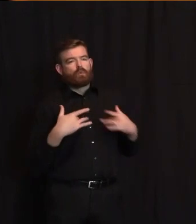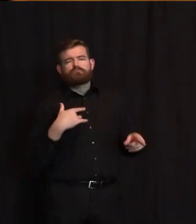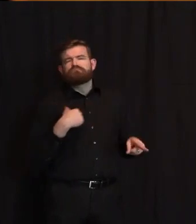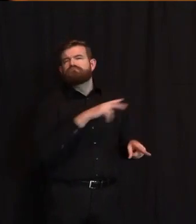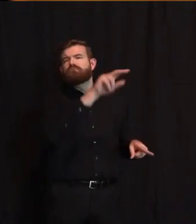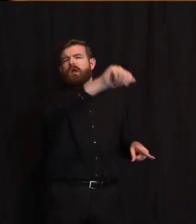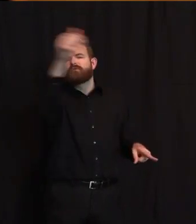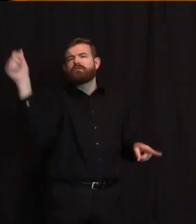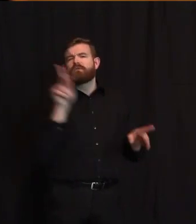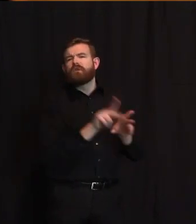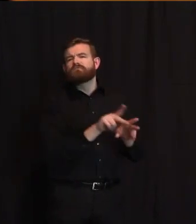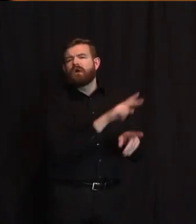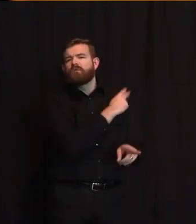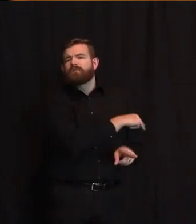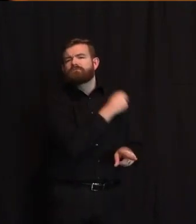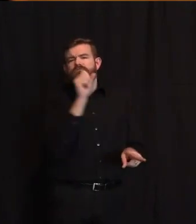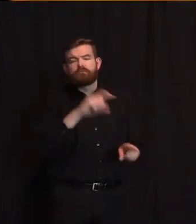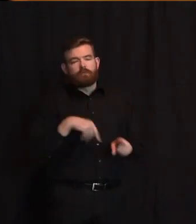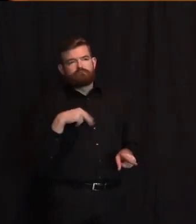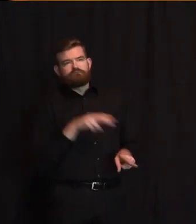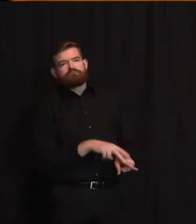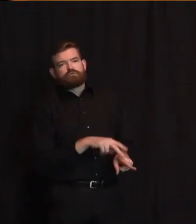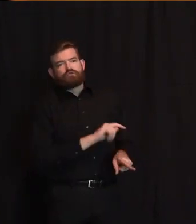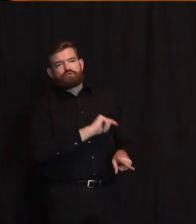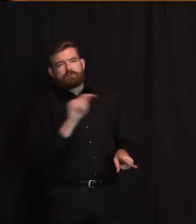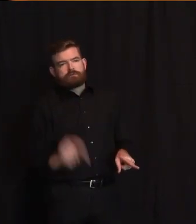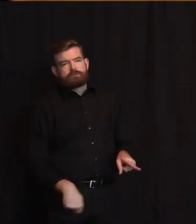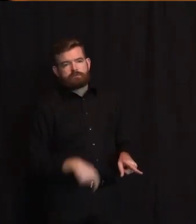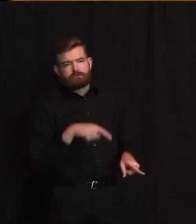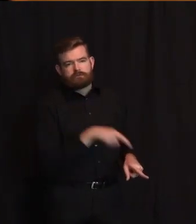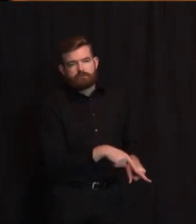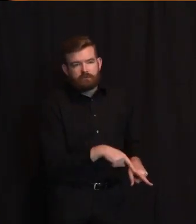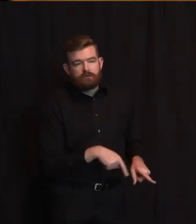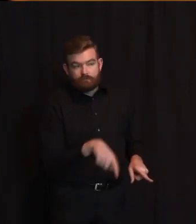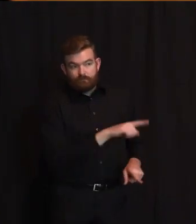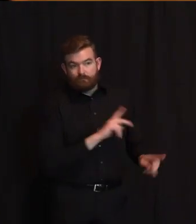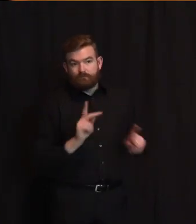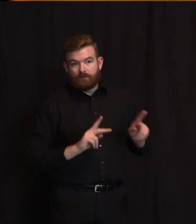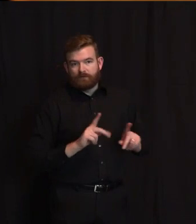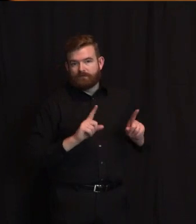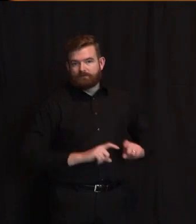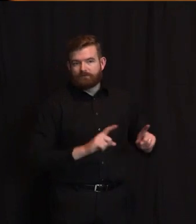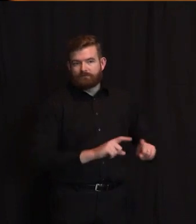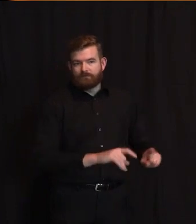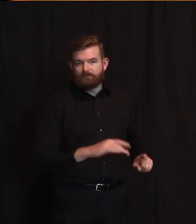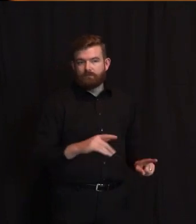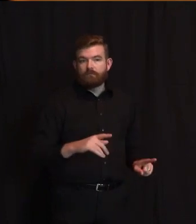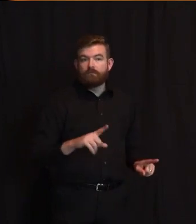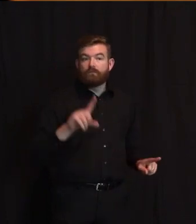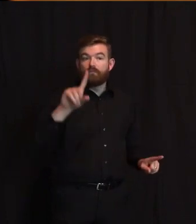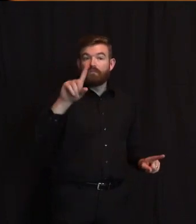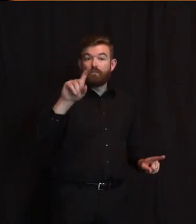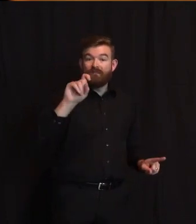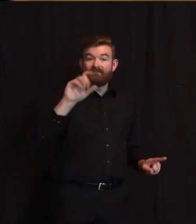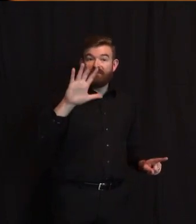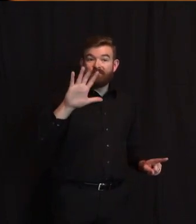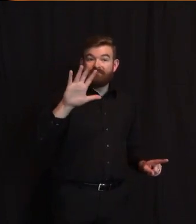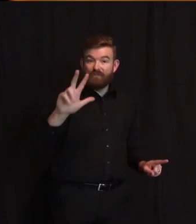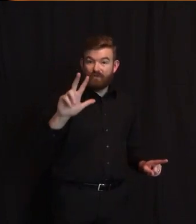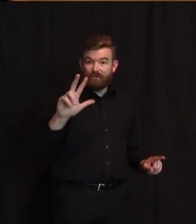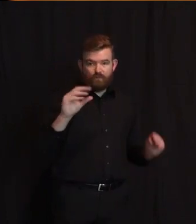others. We're waiting for the testing to come back on about 153 of the staff